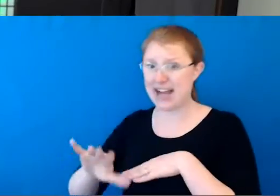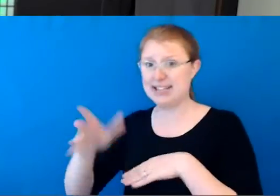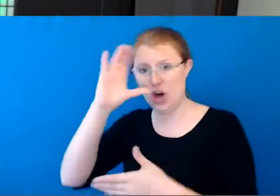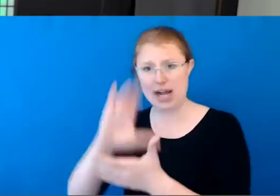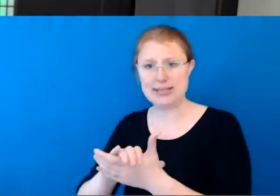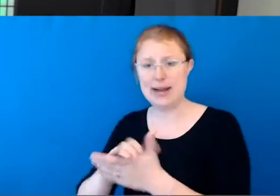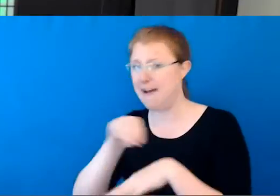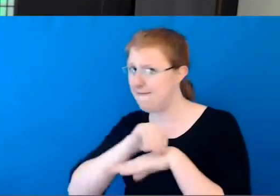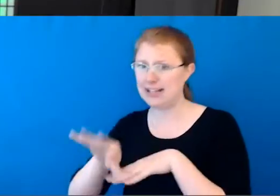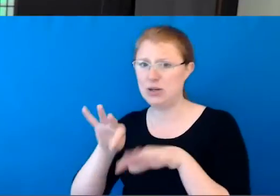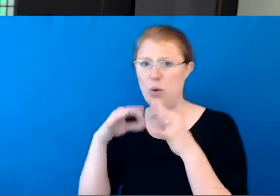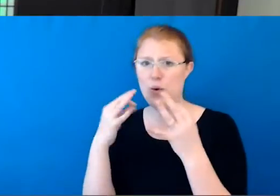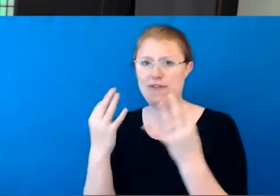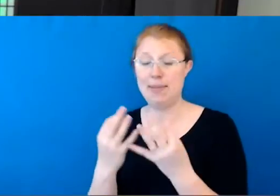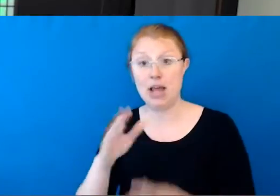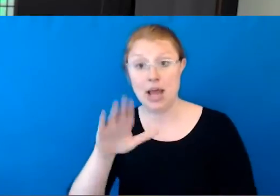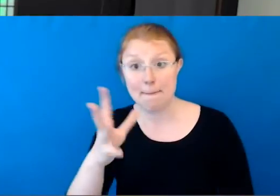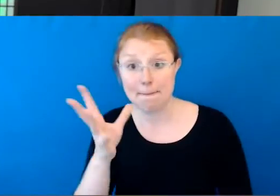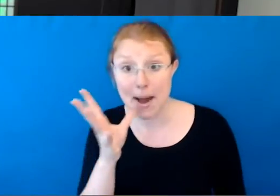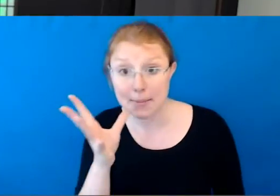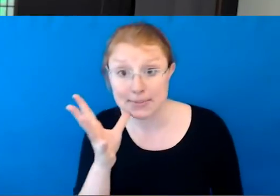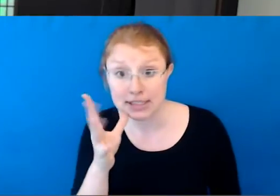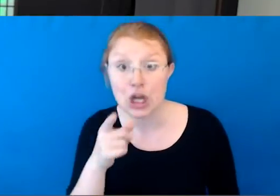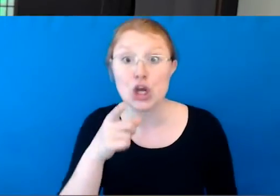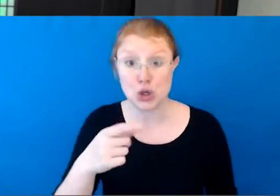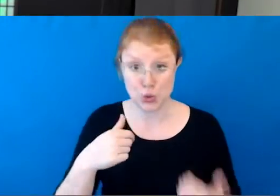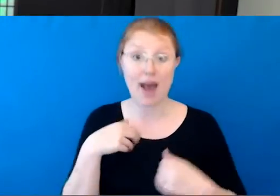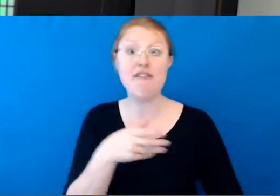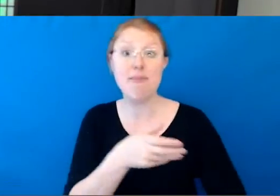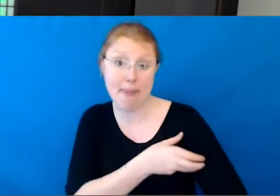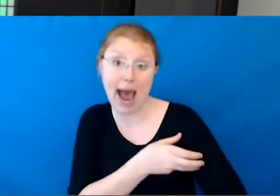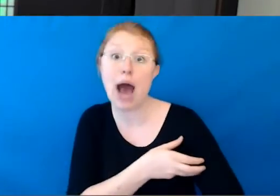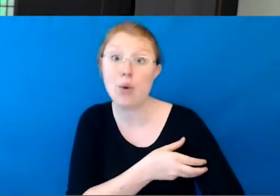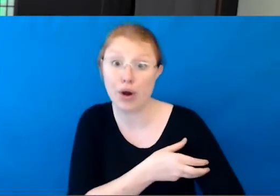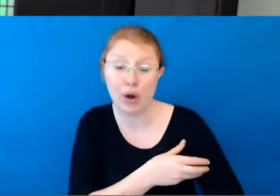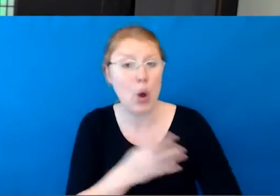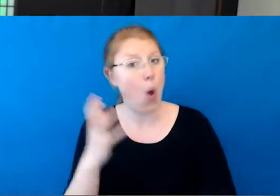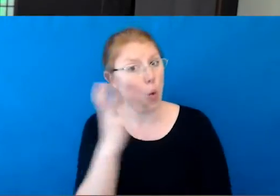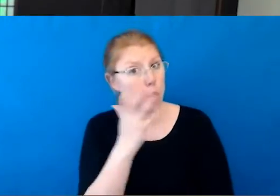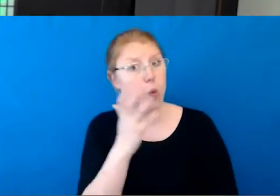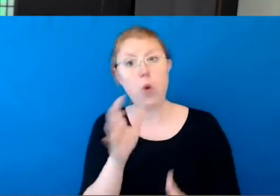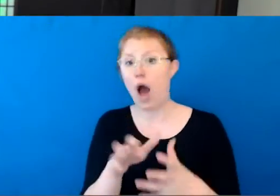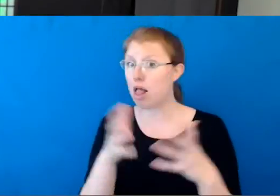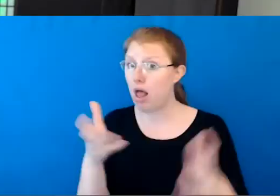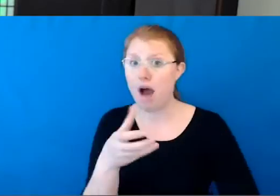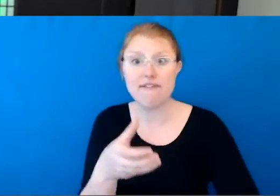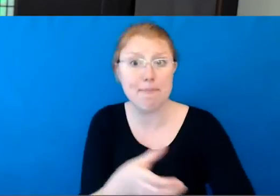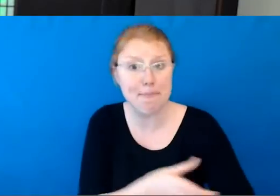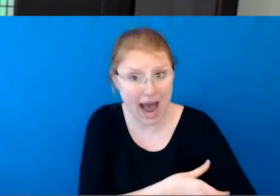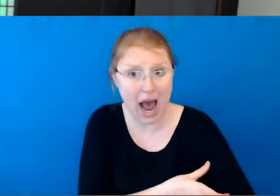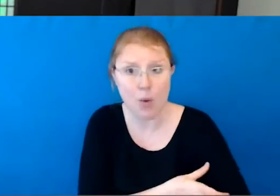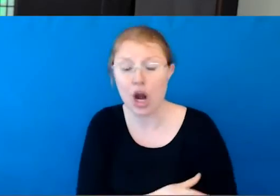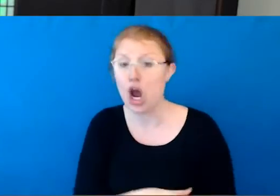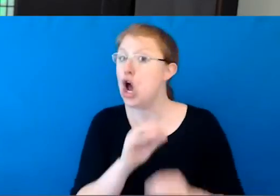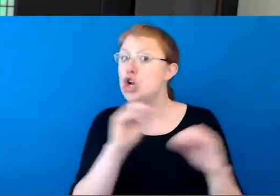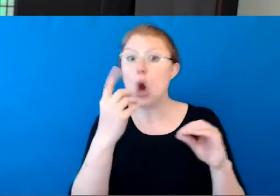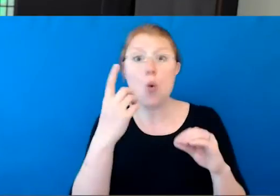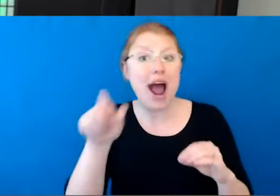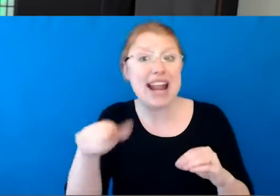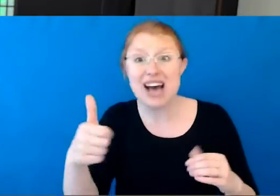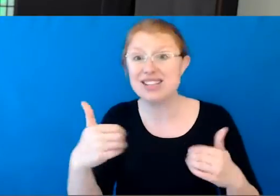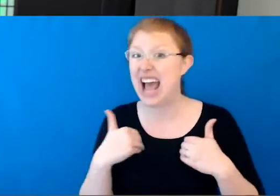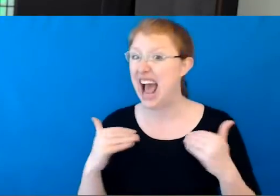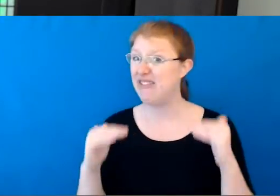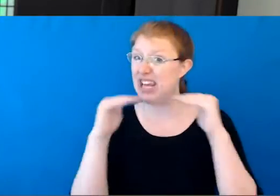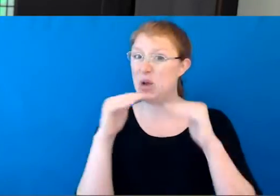lives of people in your life is incredible. I don't know that there is anybody more influential in our society besides